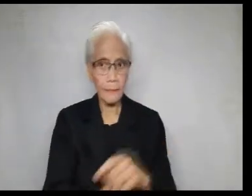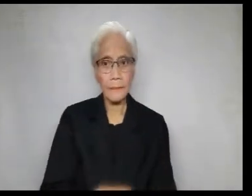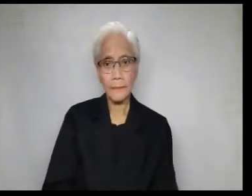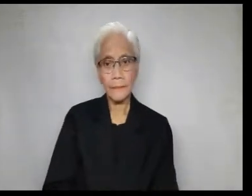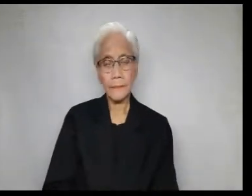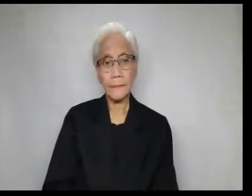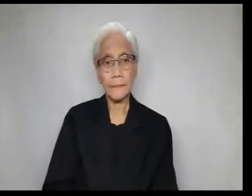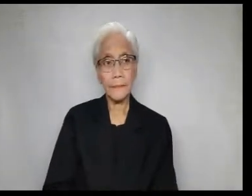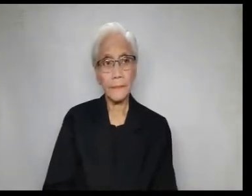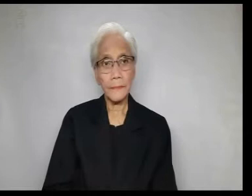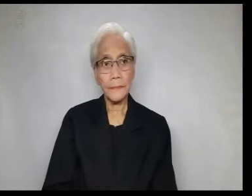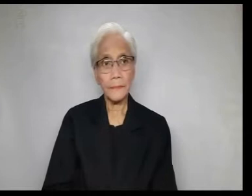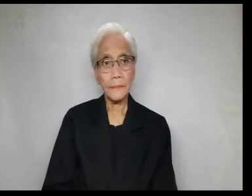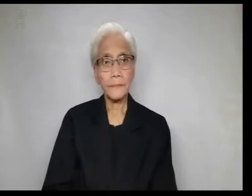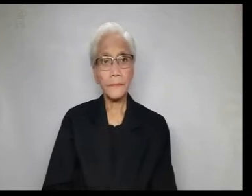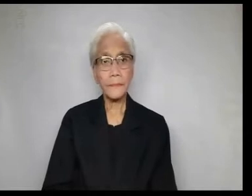respond?